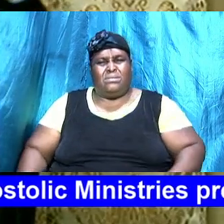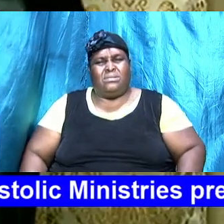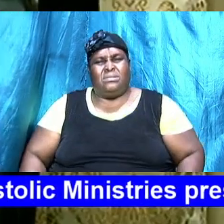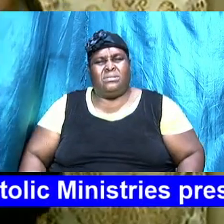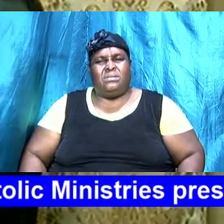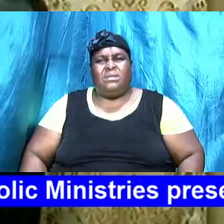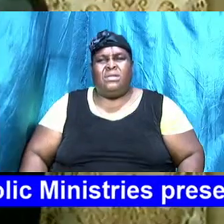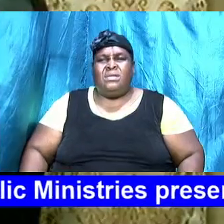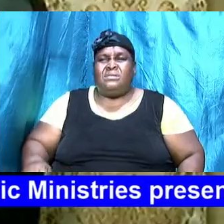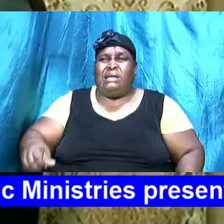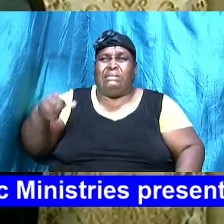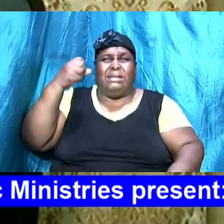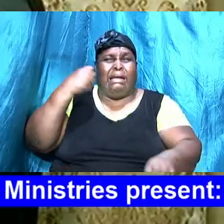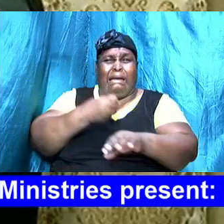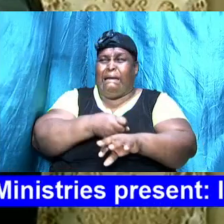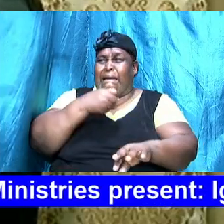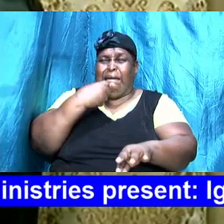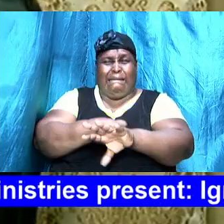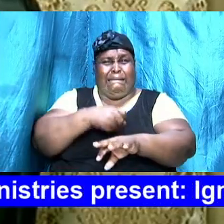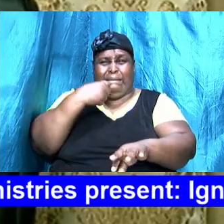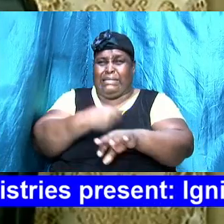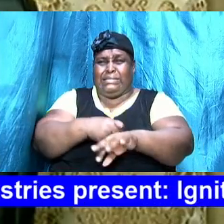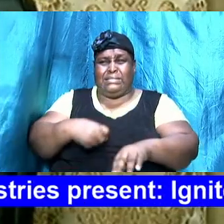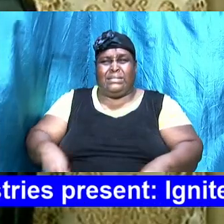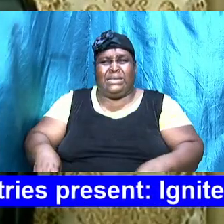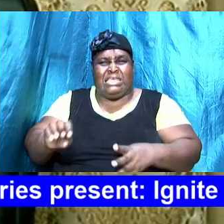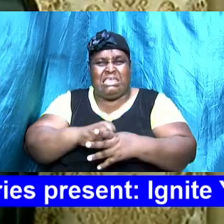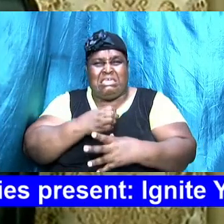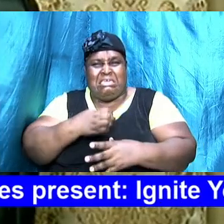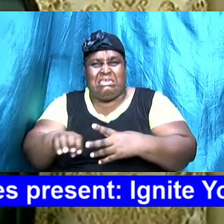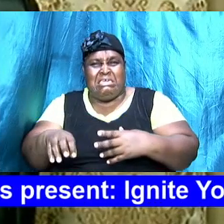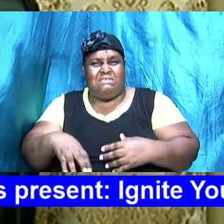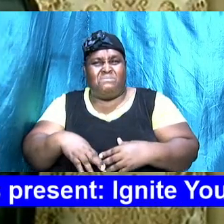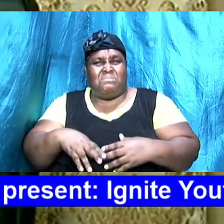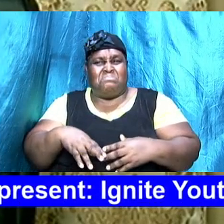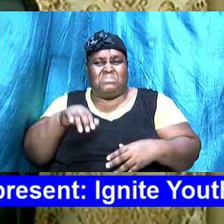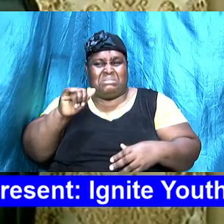because that's hard. But even after that,